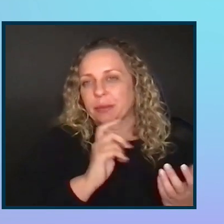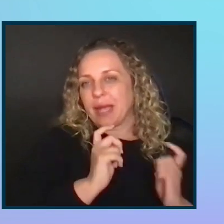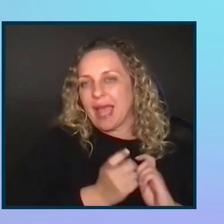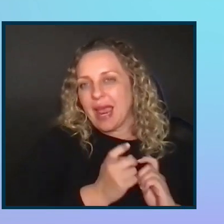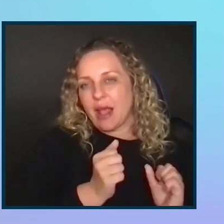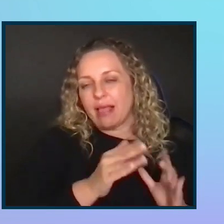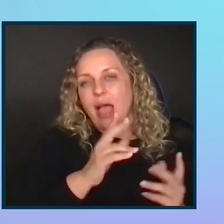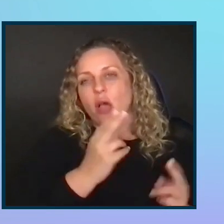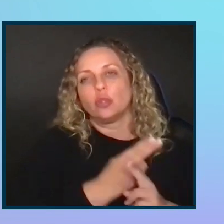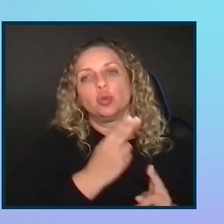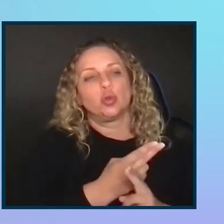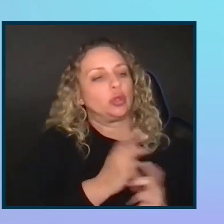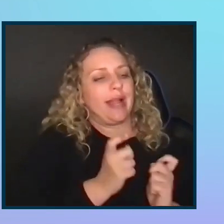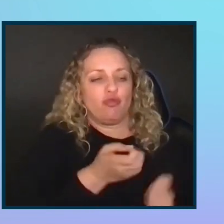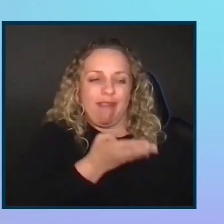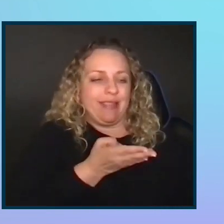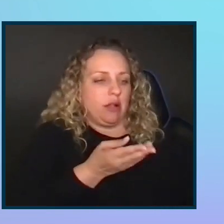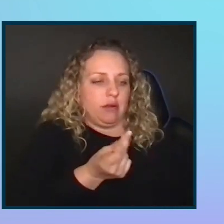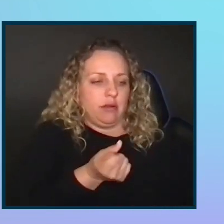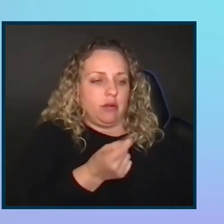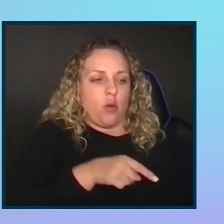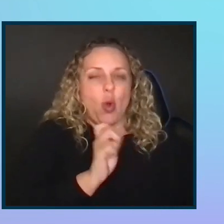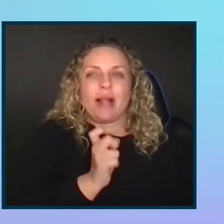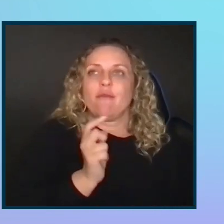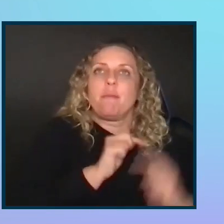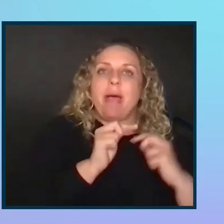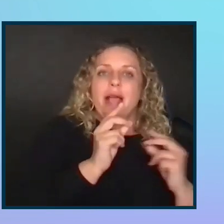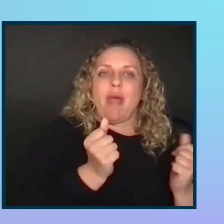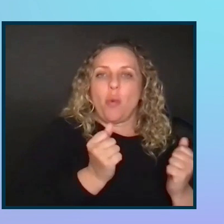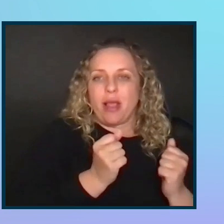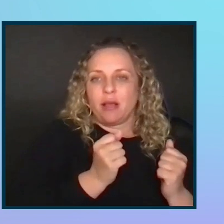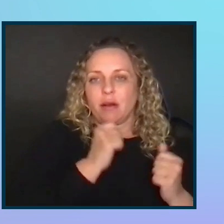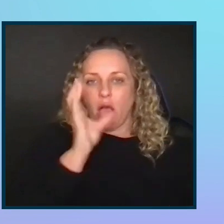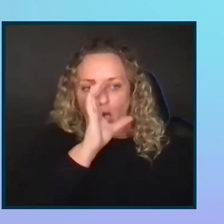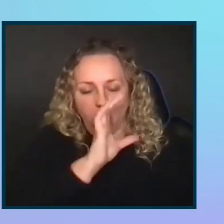allow users to edit right there, or at least give them a way back.